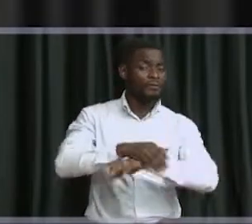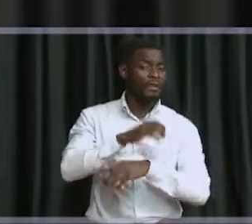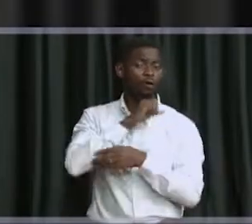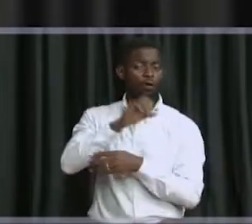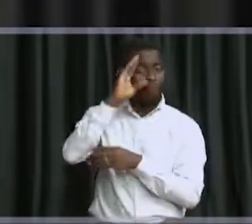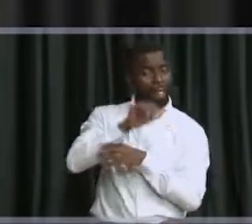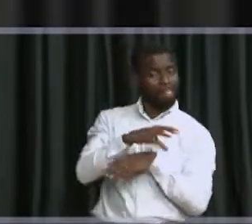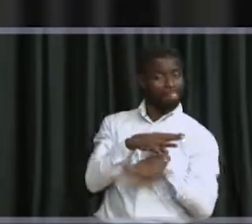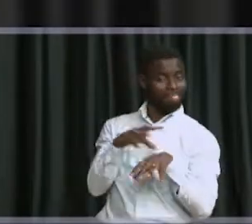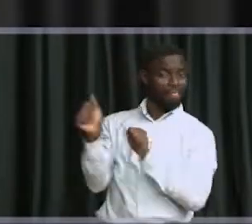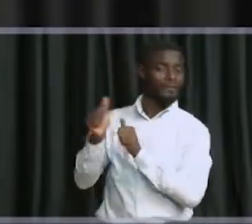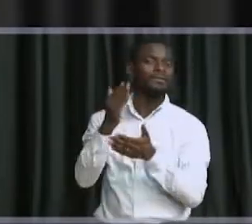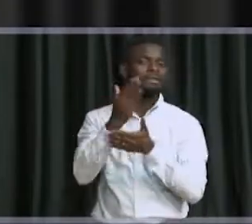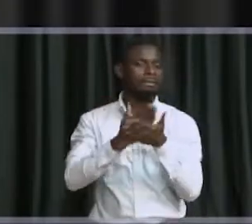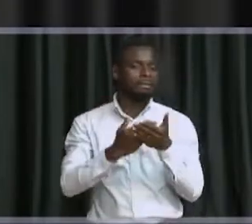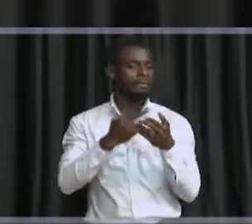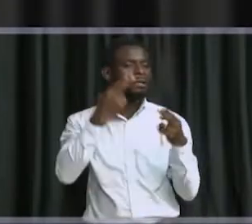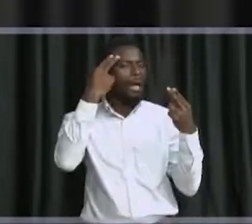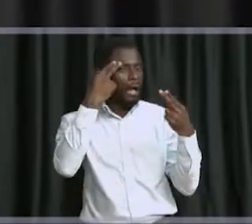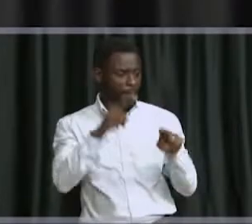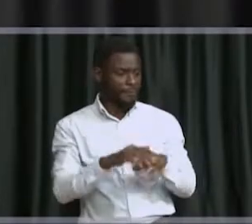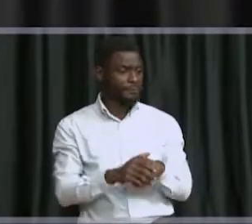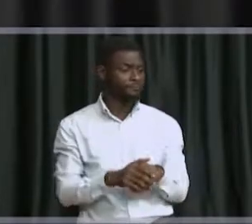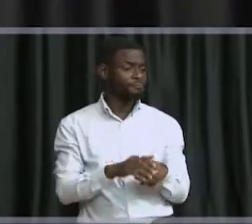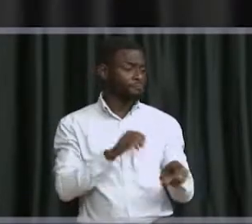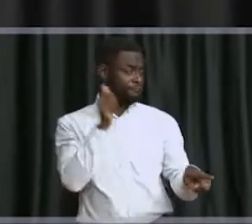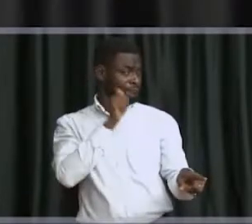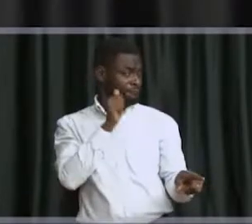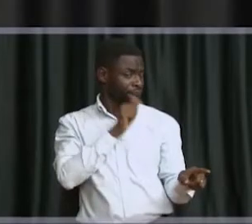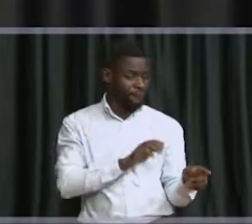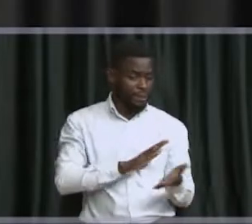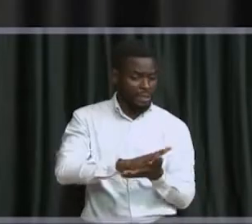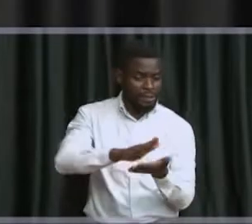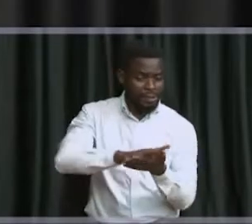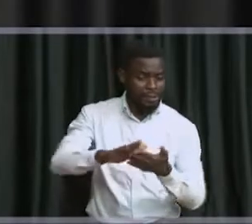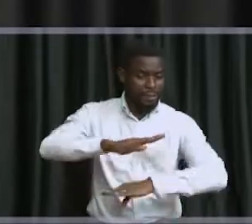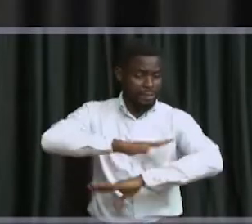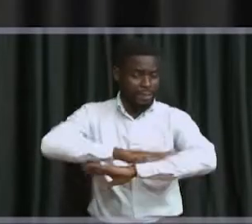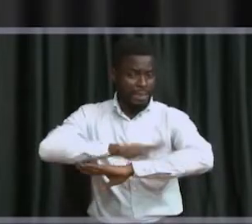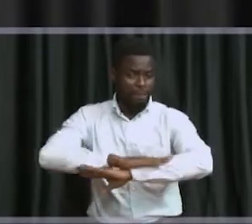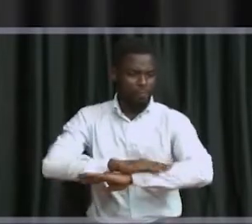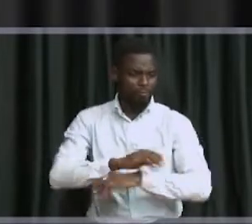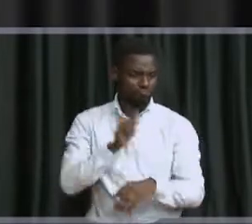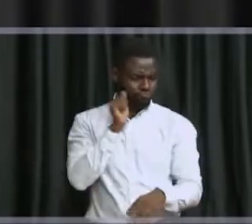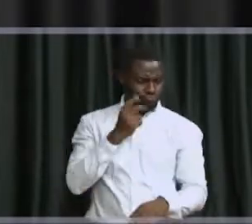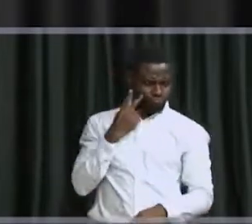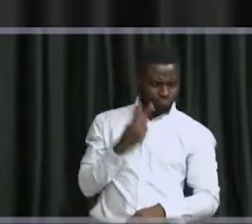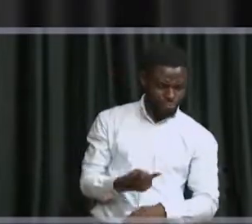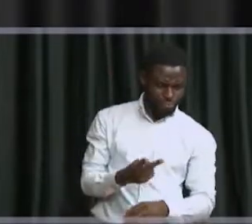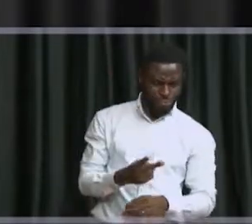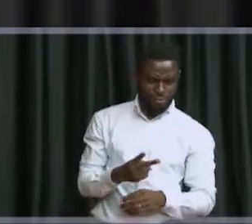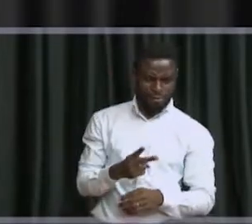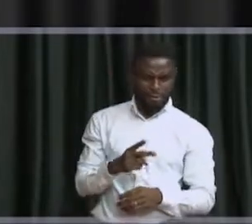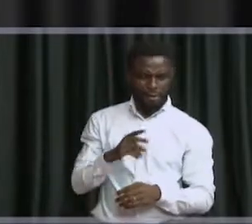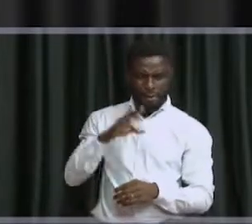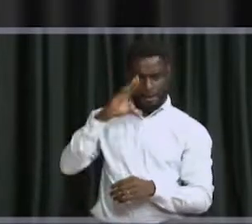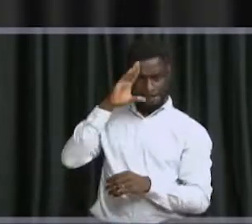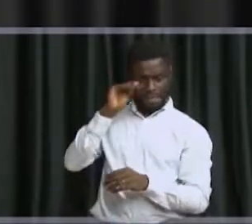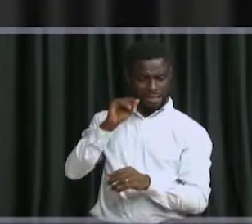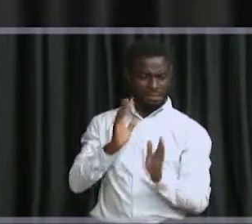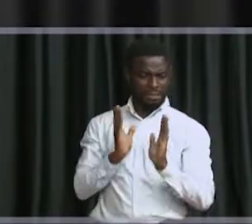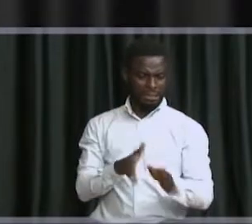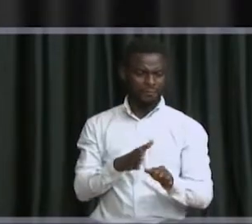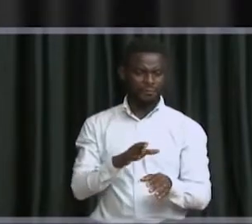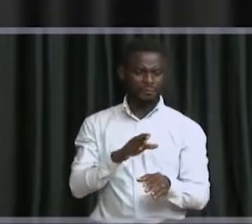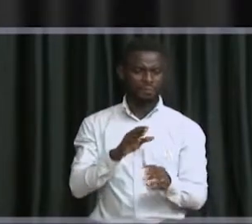simbisi abra wopipa tabu nansu no sandra hunu se openi yini di ni invoice atu tabu